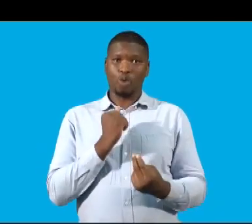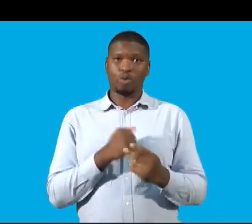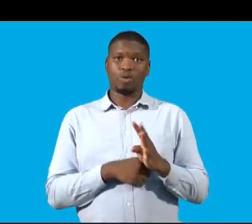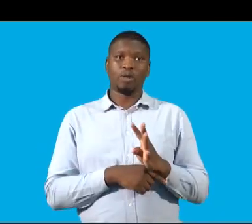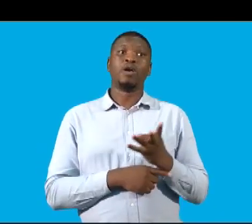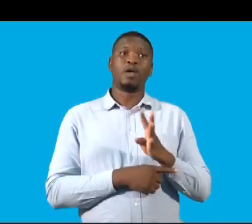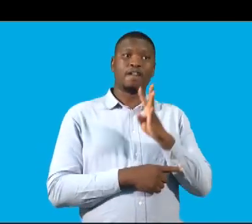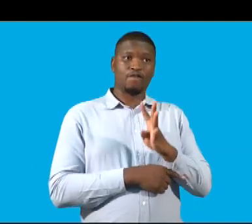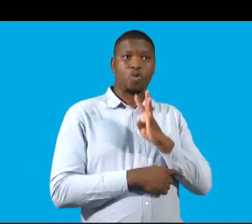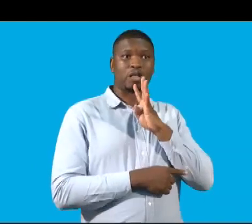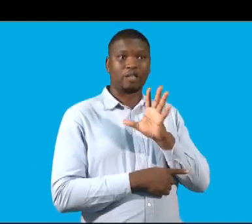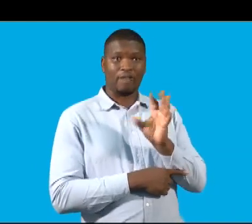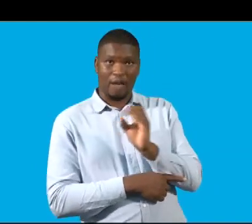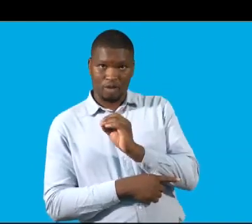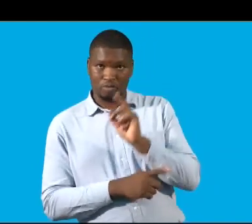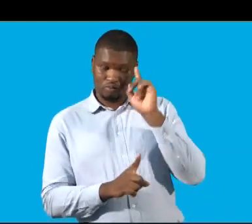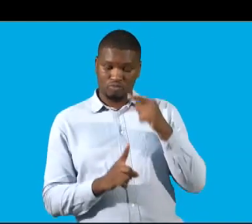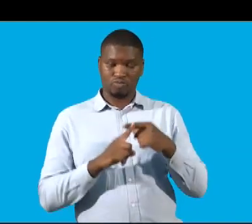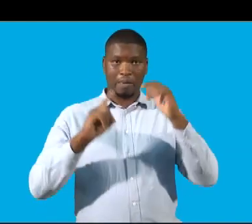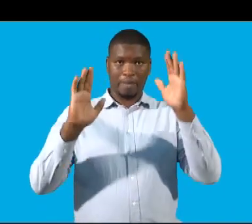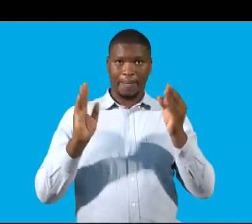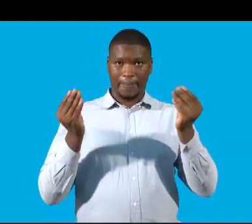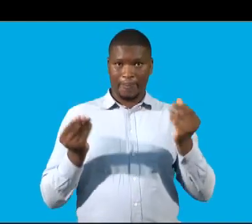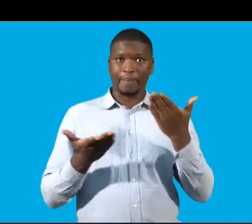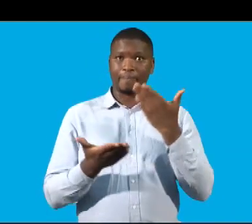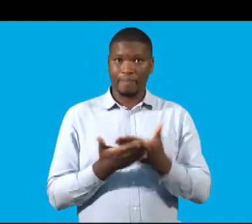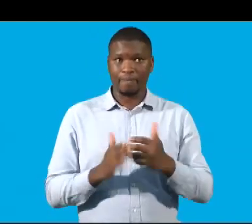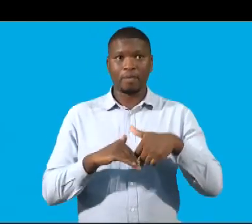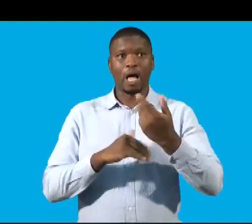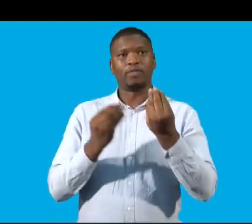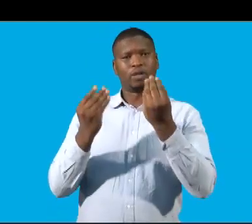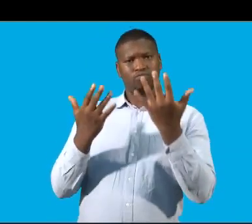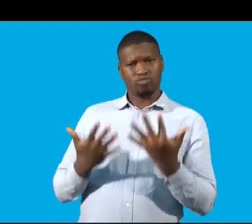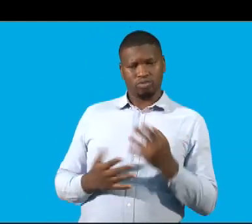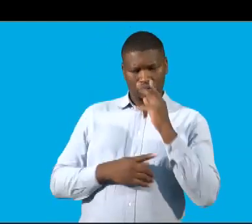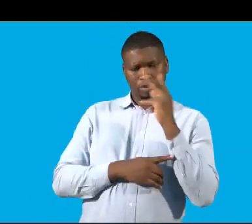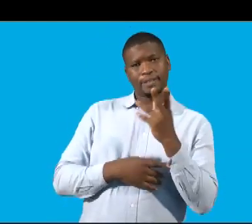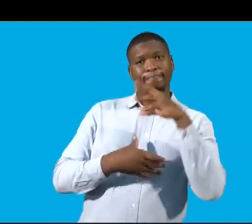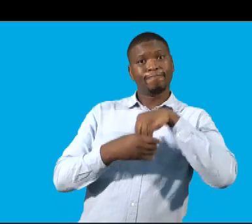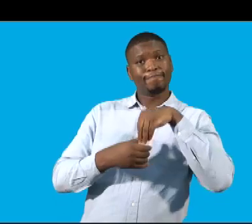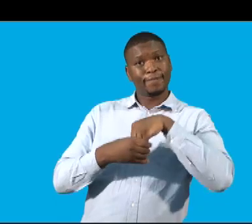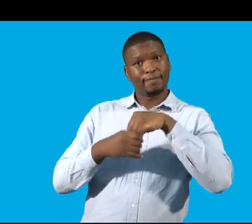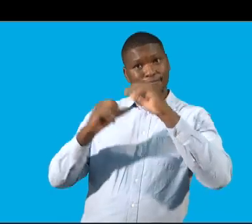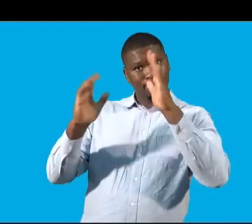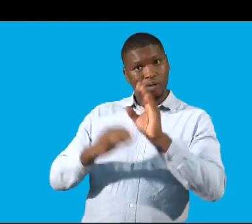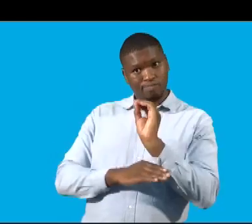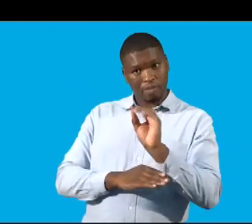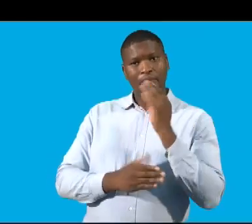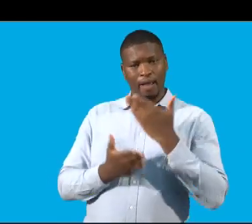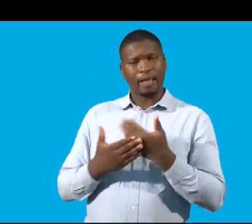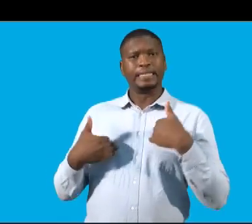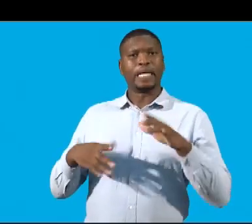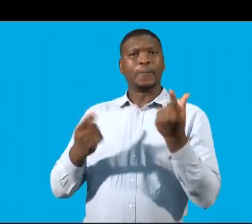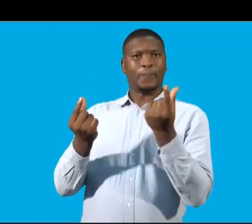3,500 so that we can be left with the bracket alone, but we can also calculate what is inside that